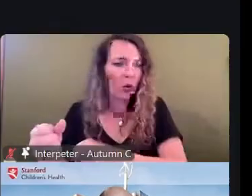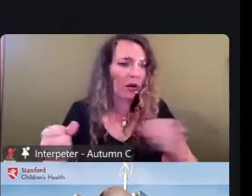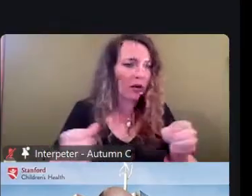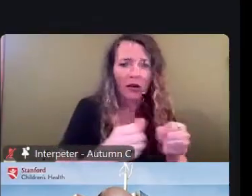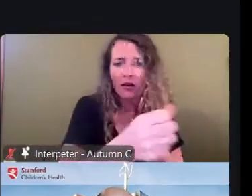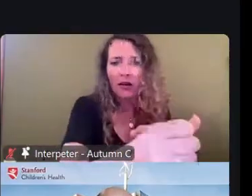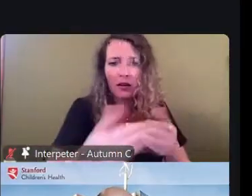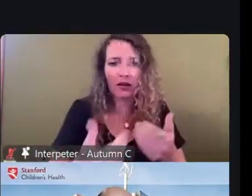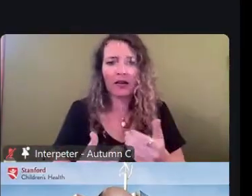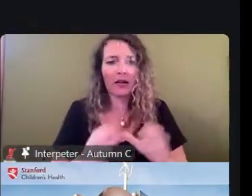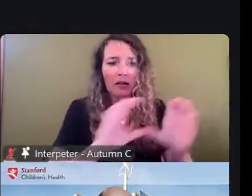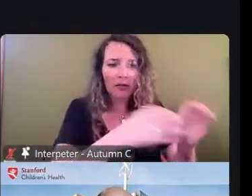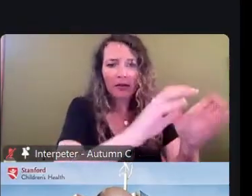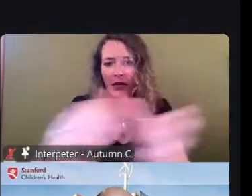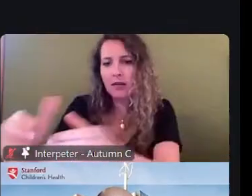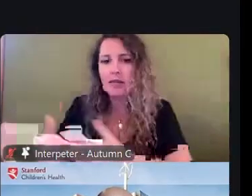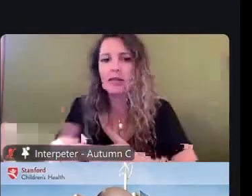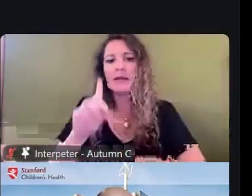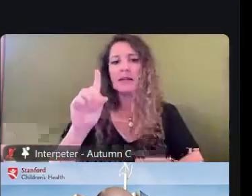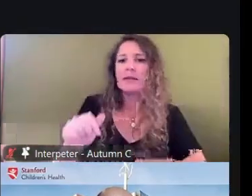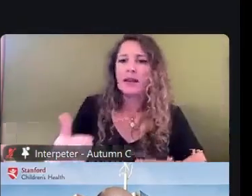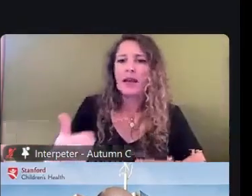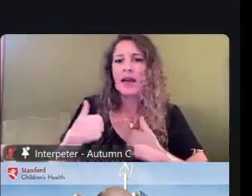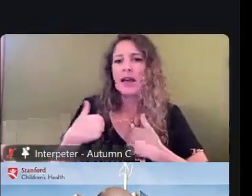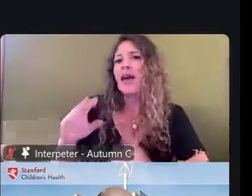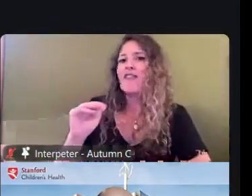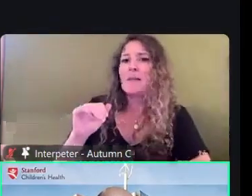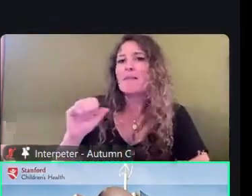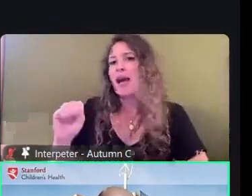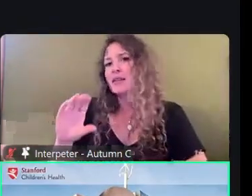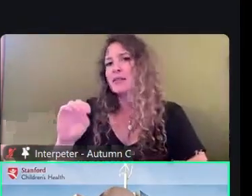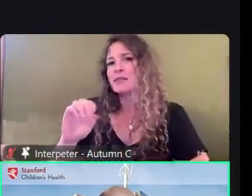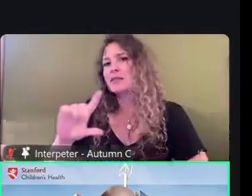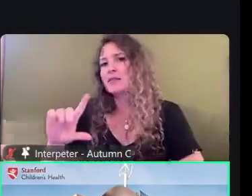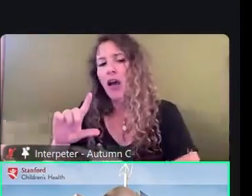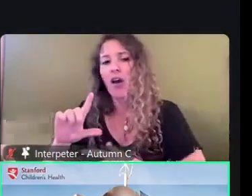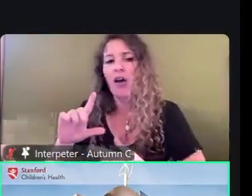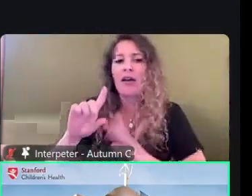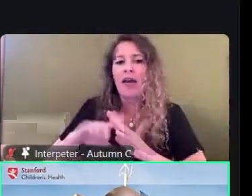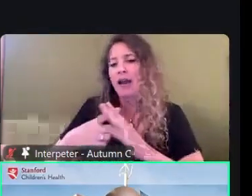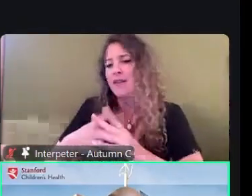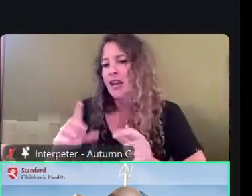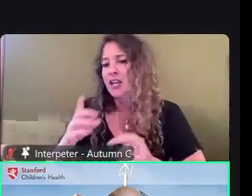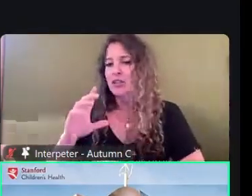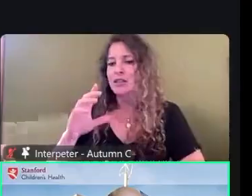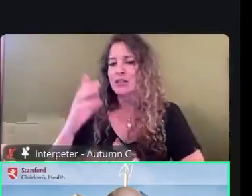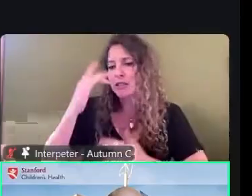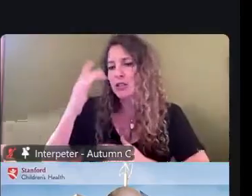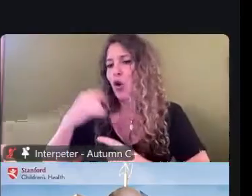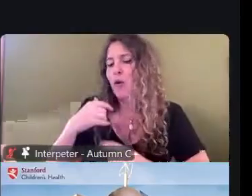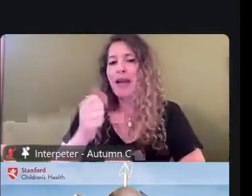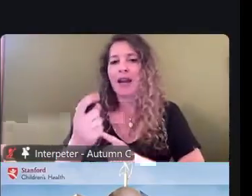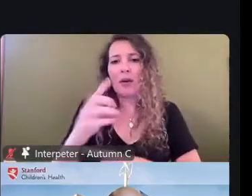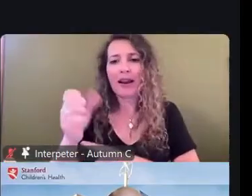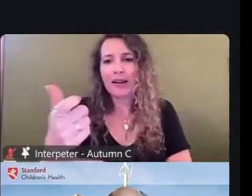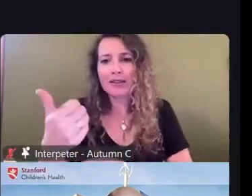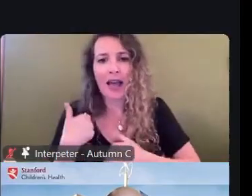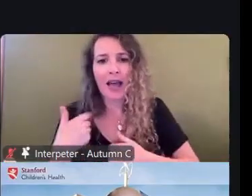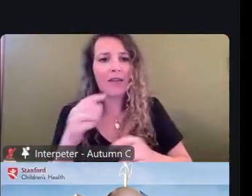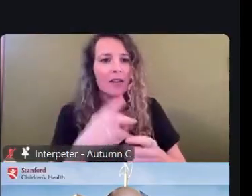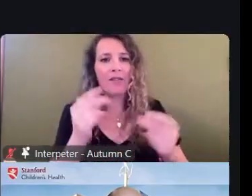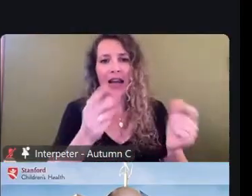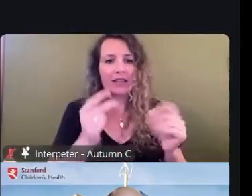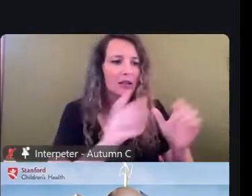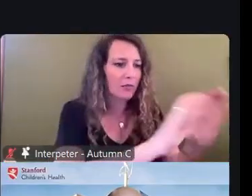have mast cell activation syndrome. Is there anybody else in DM3P has it? And quickly you would